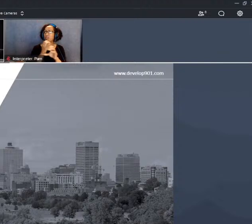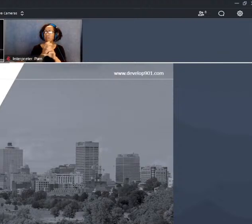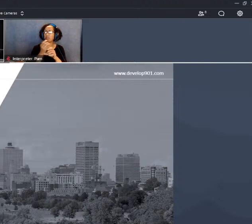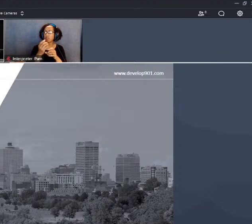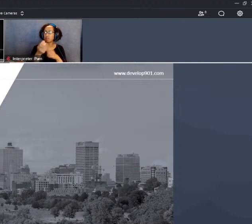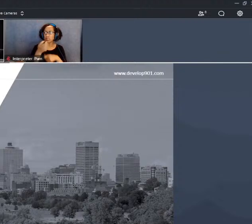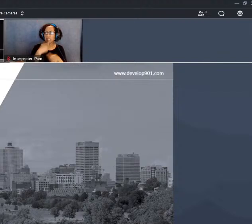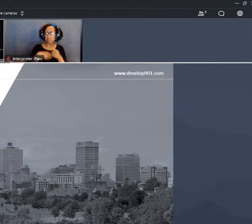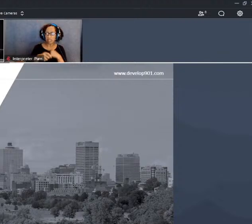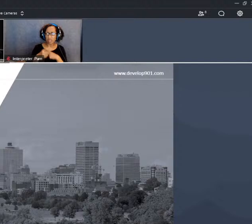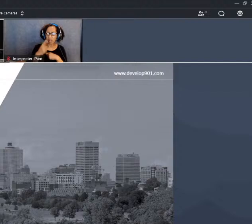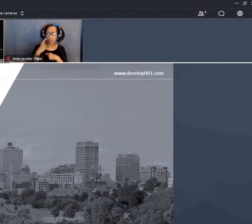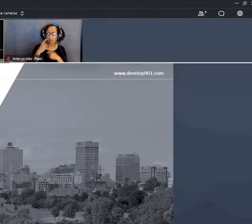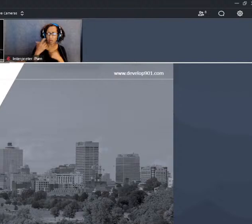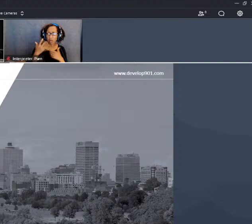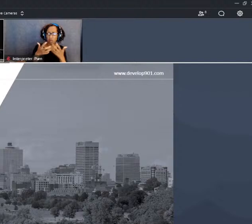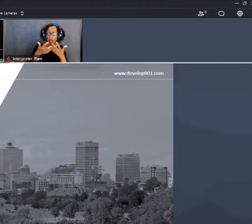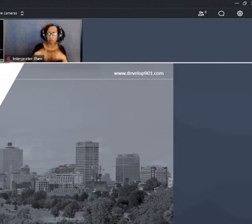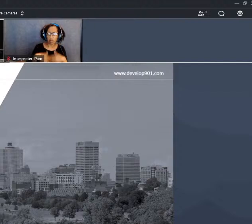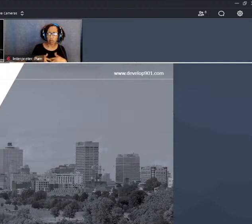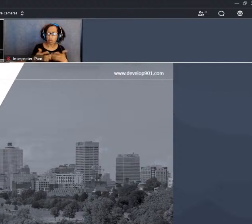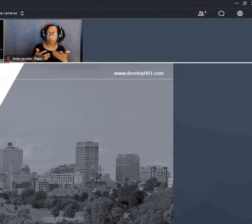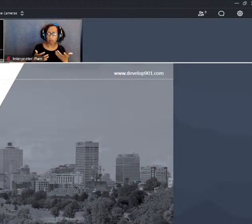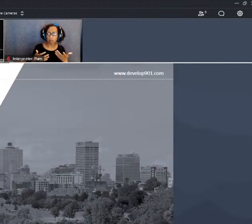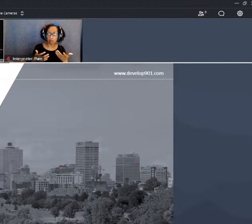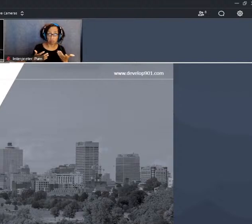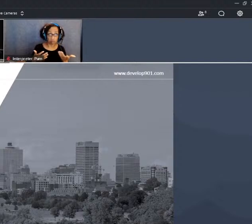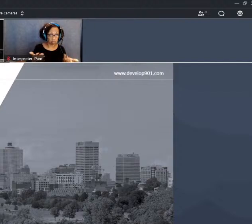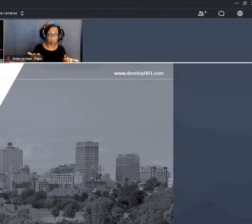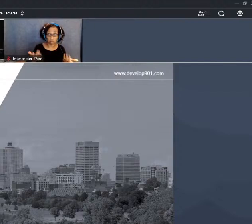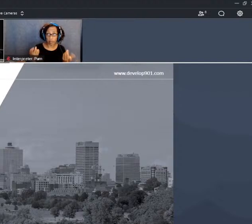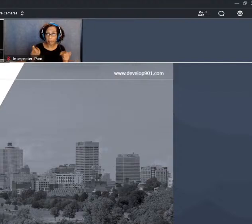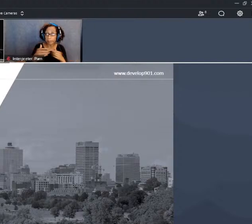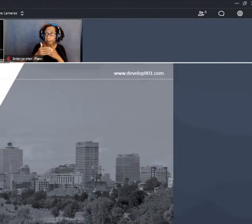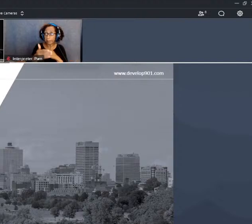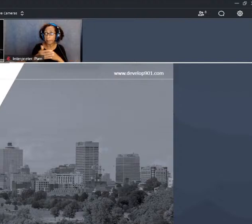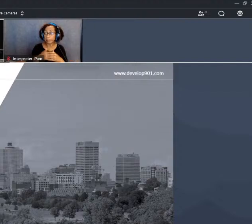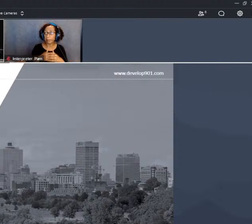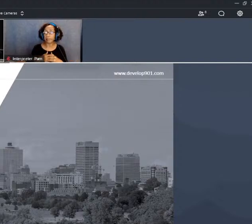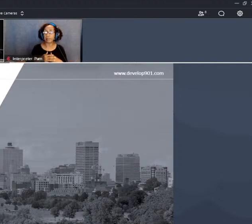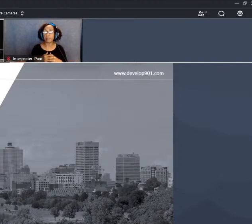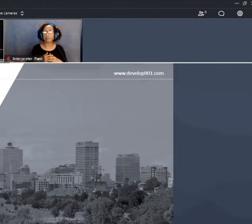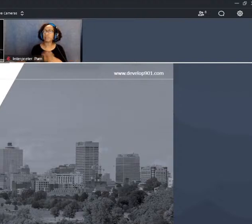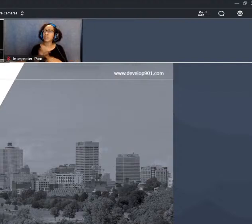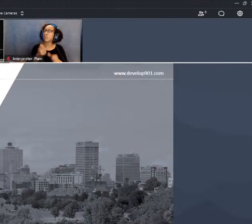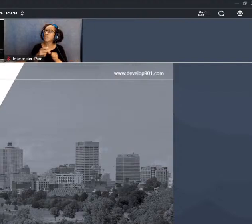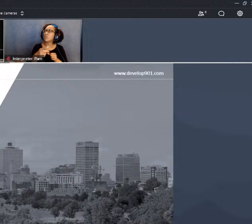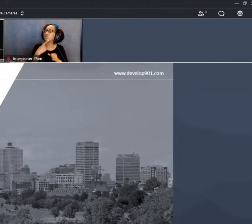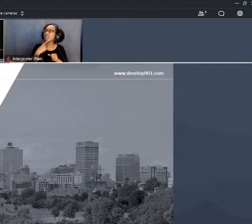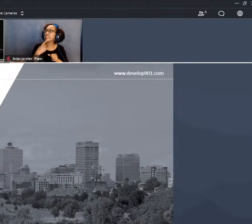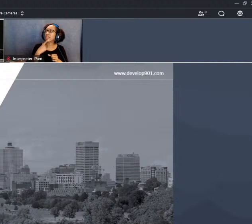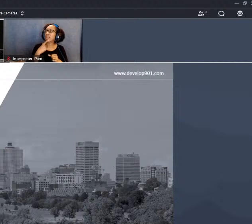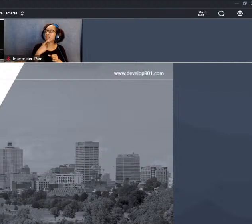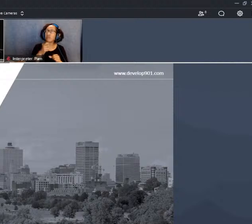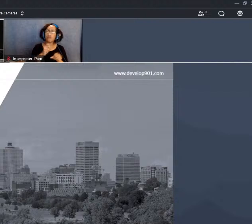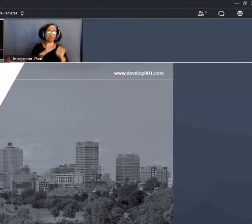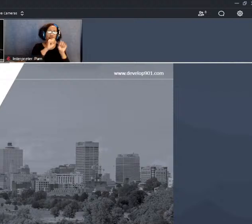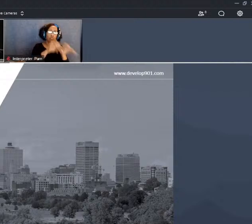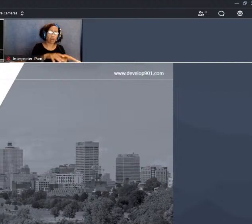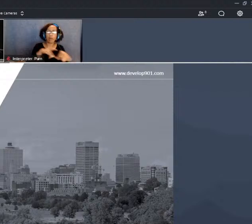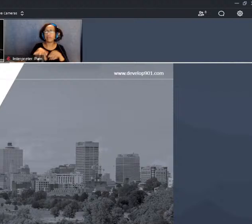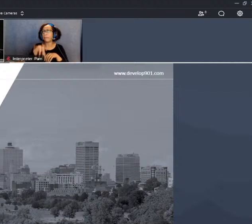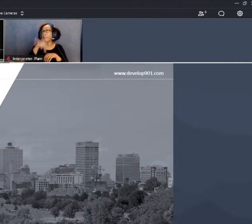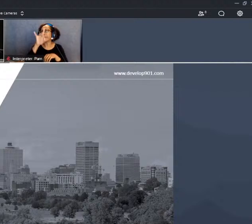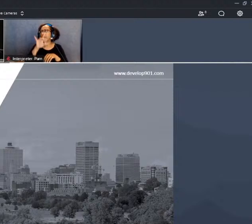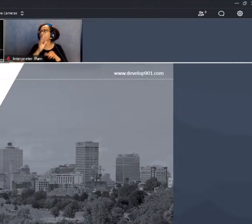was going to be worked out. Did y'all ever work on that? Like you said, it was a drop-off and a pickup